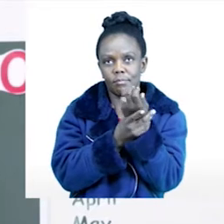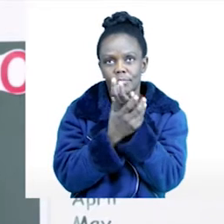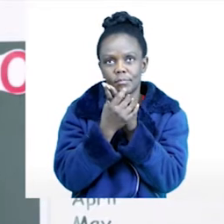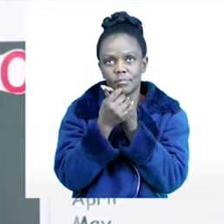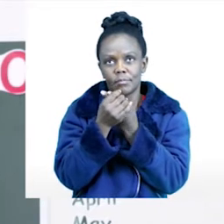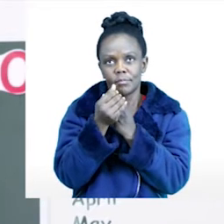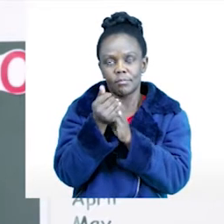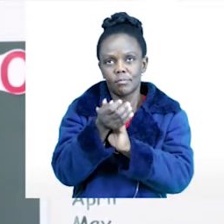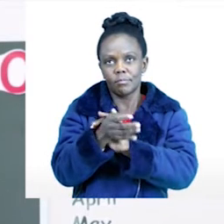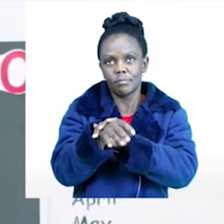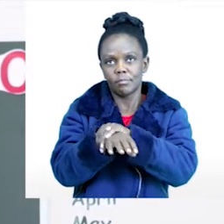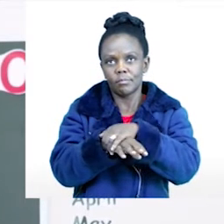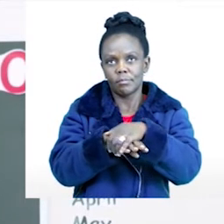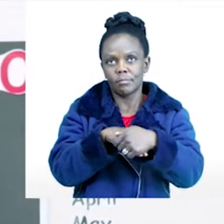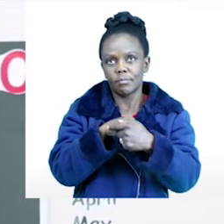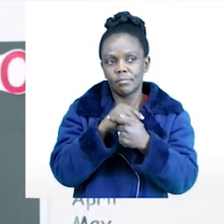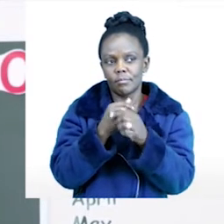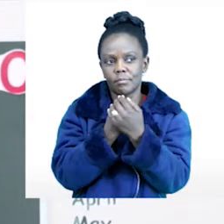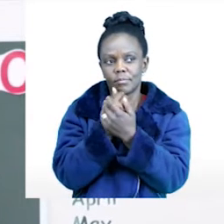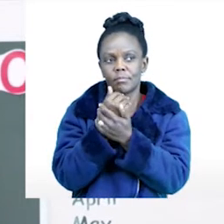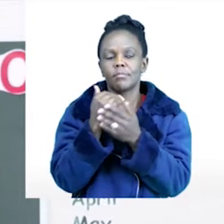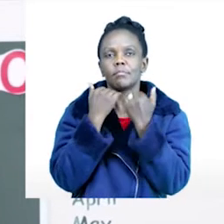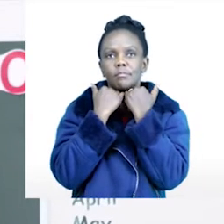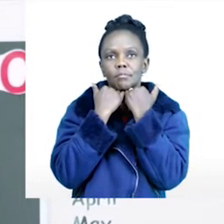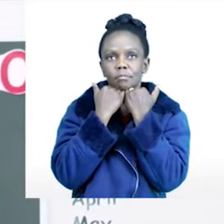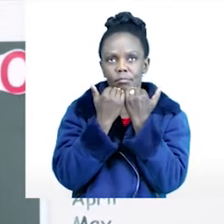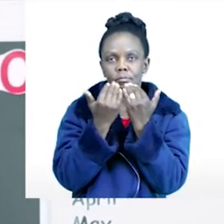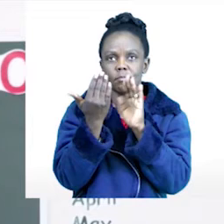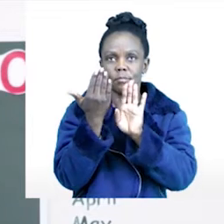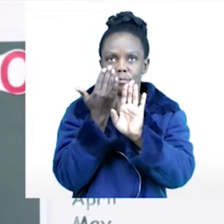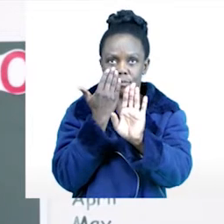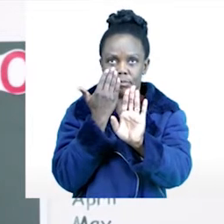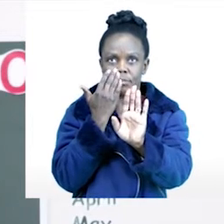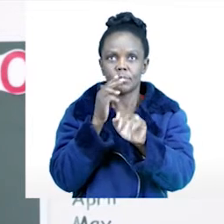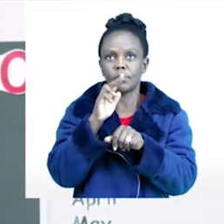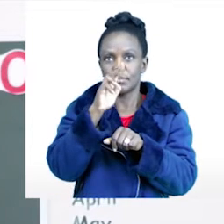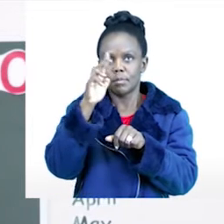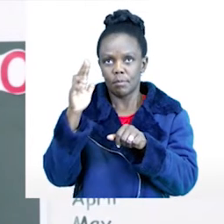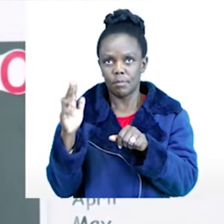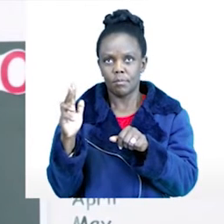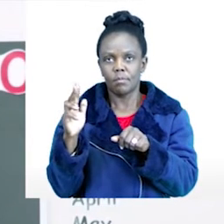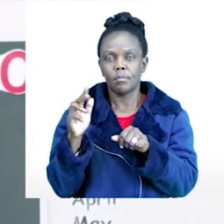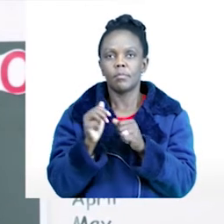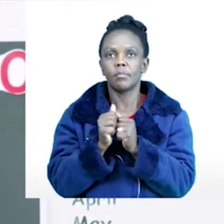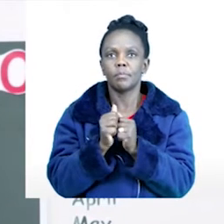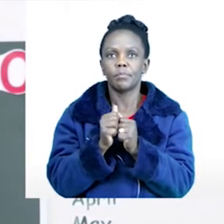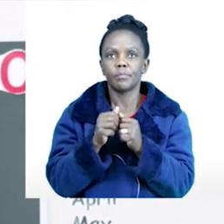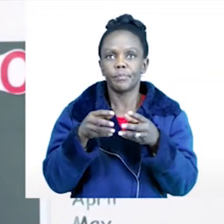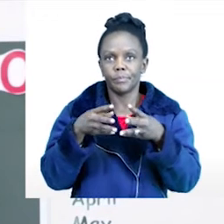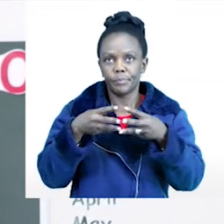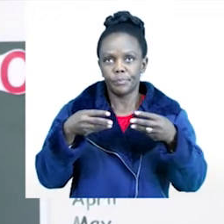ourselves, but we are protecting the people around us. And we must make sure that our hands are dry before we